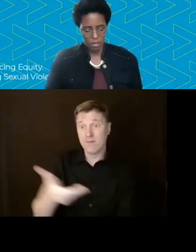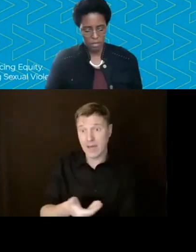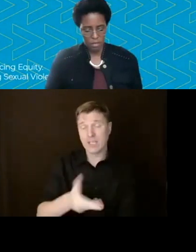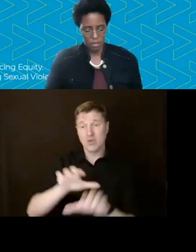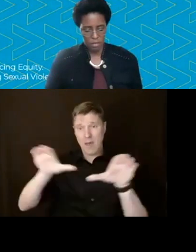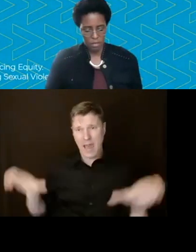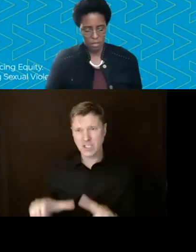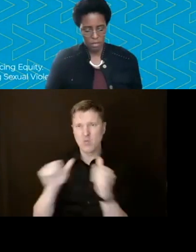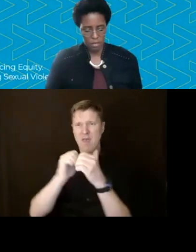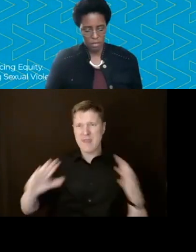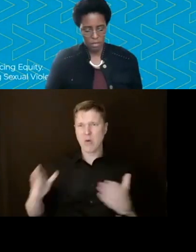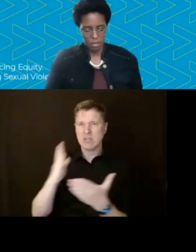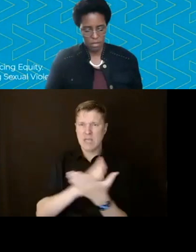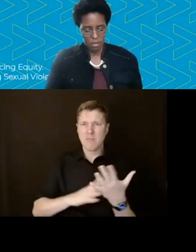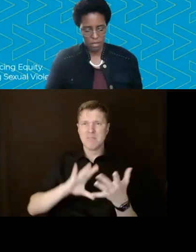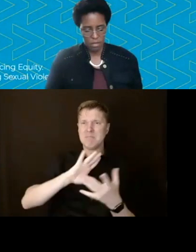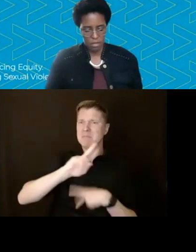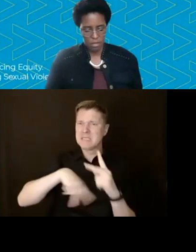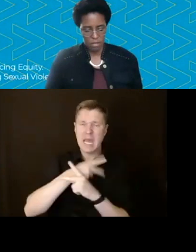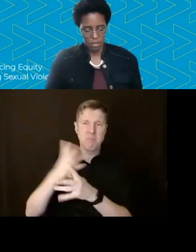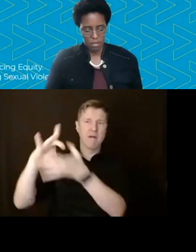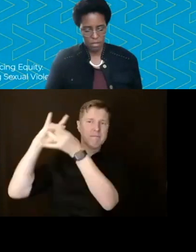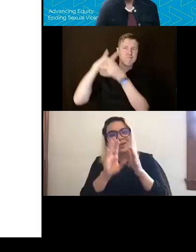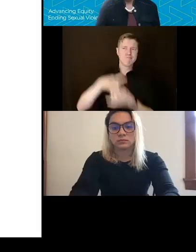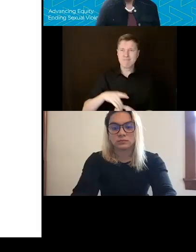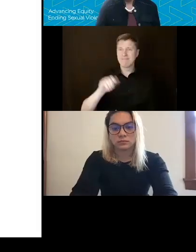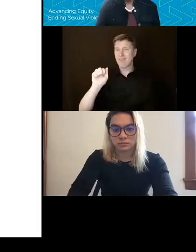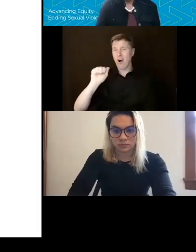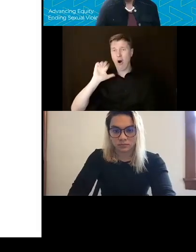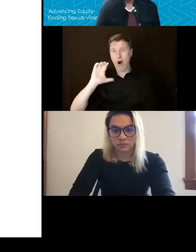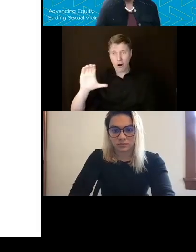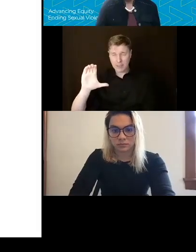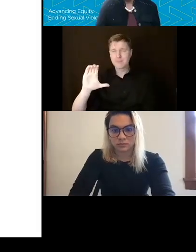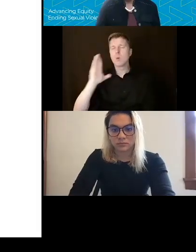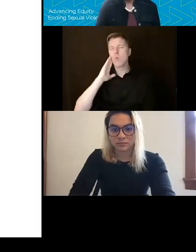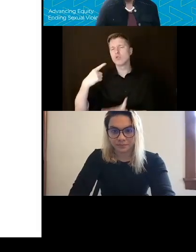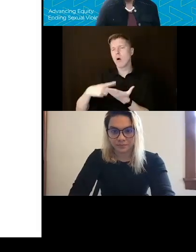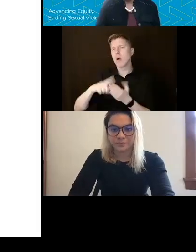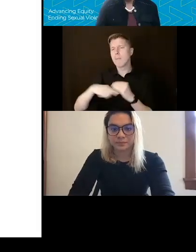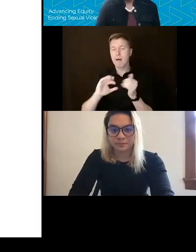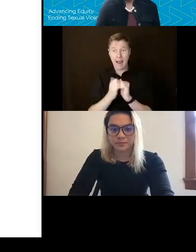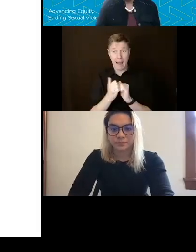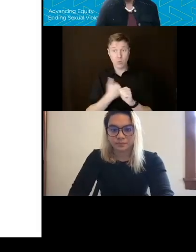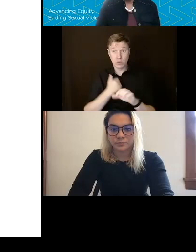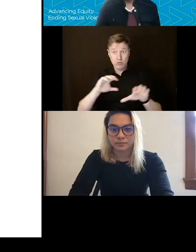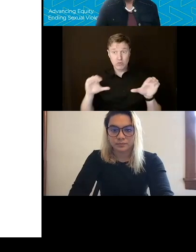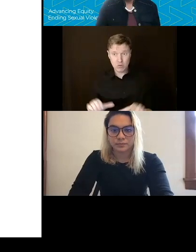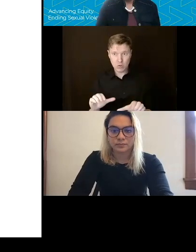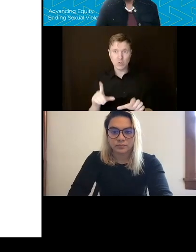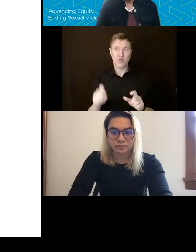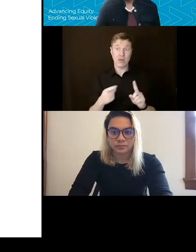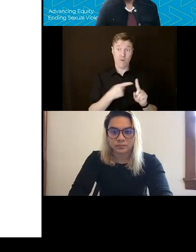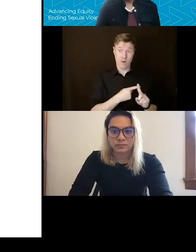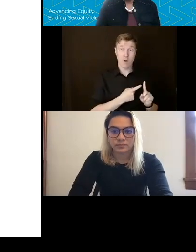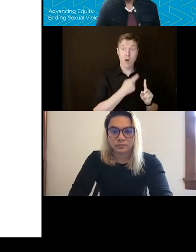an arc that grounds you. So we're going to talk about how do we do this in a way where you can go from